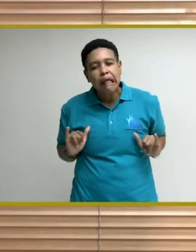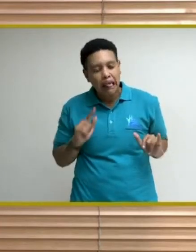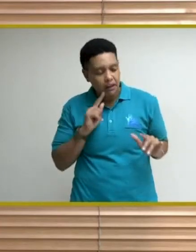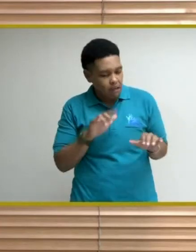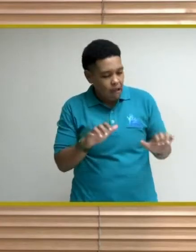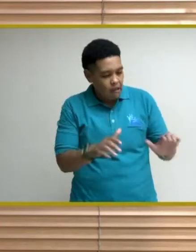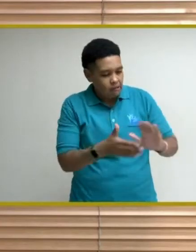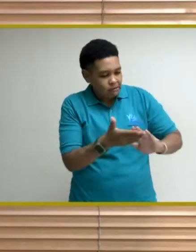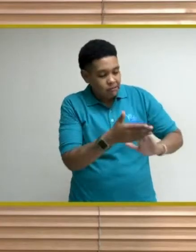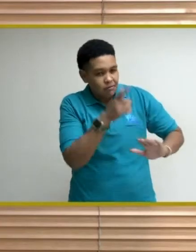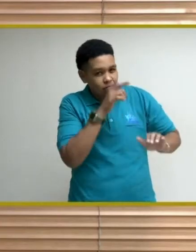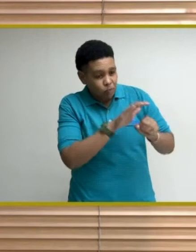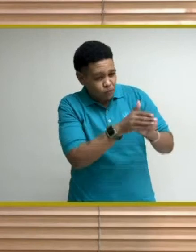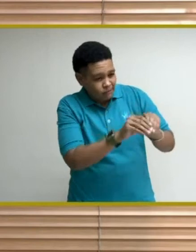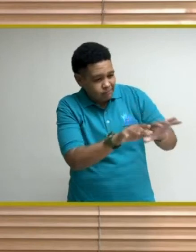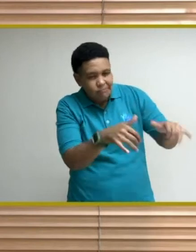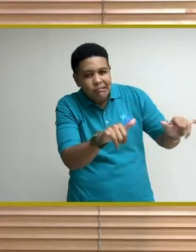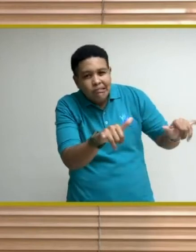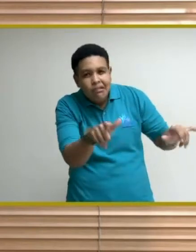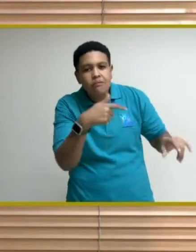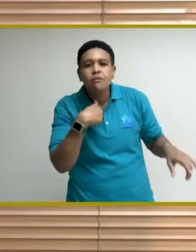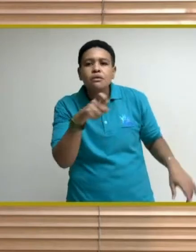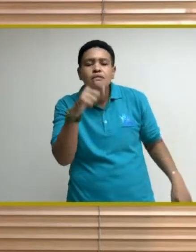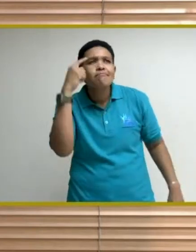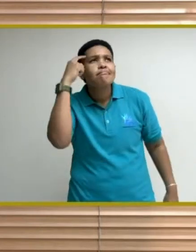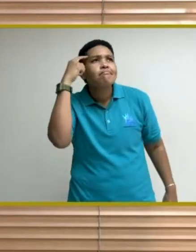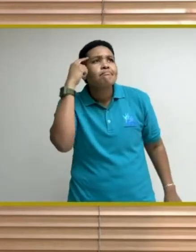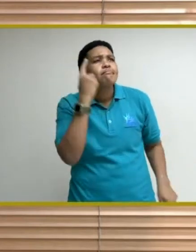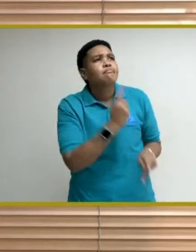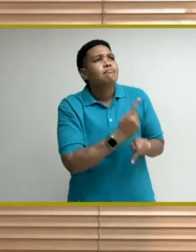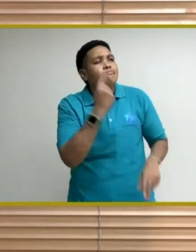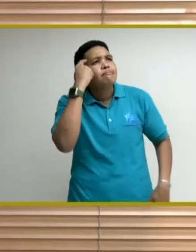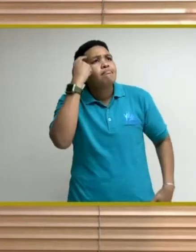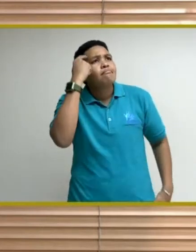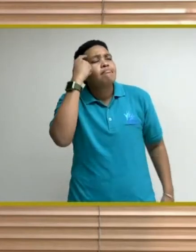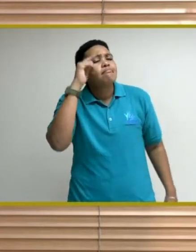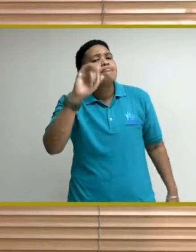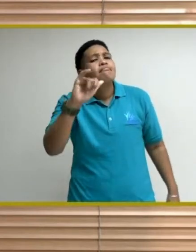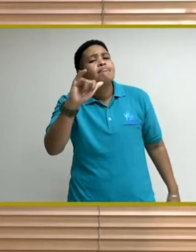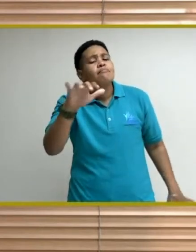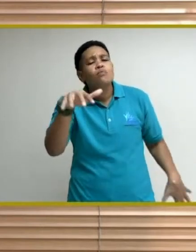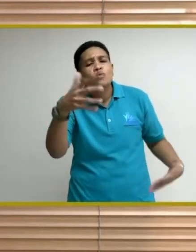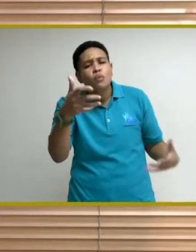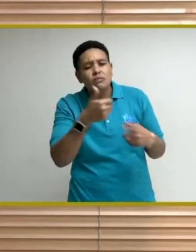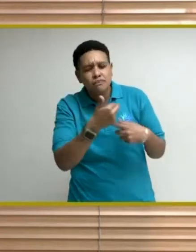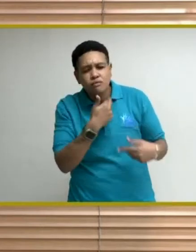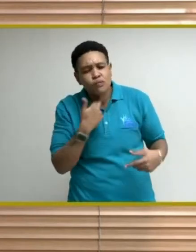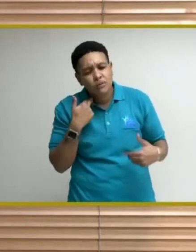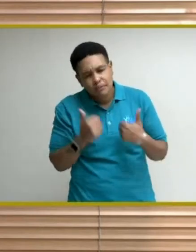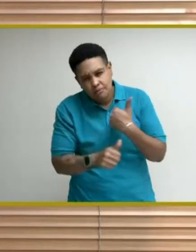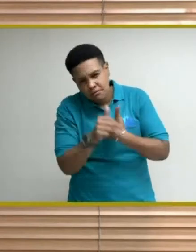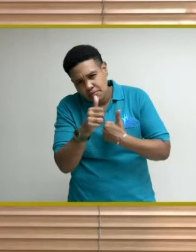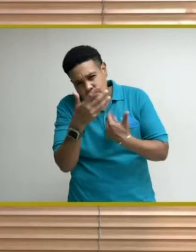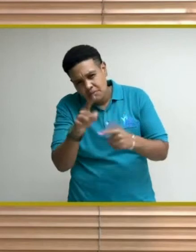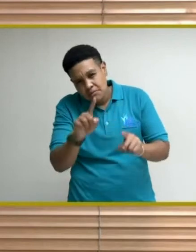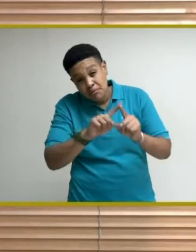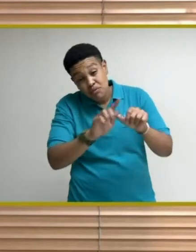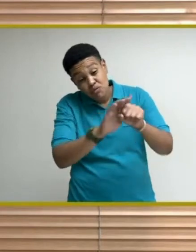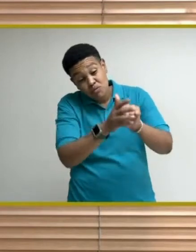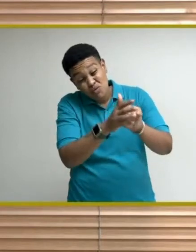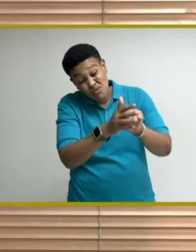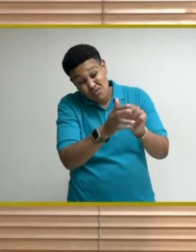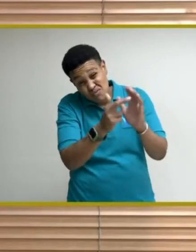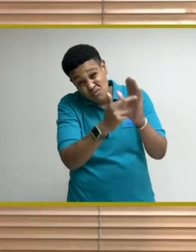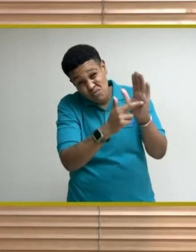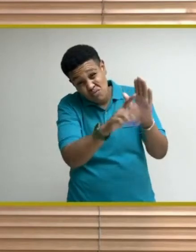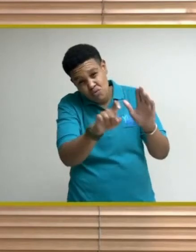active pandemic and therefore need to constantly remind ourselves as to the risks and the protocols that should